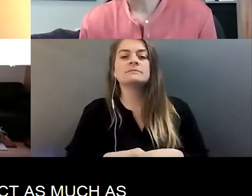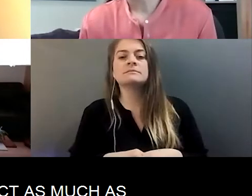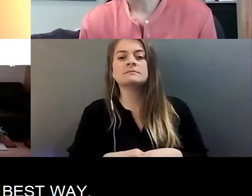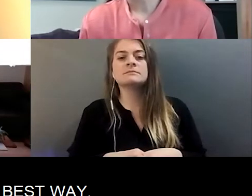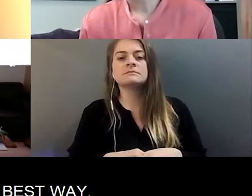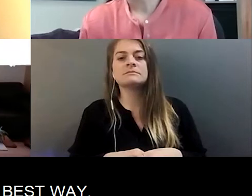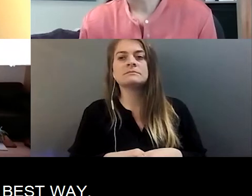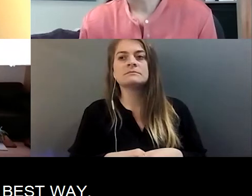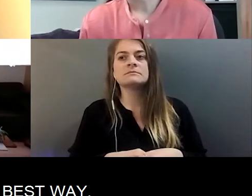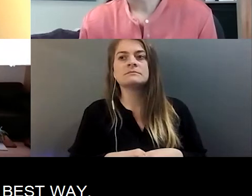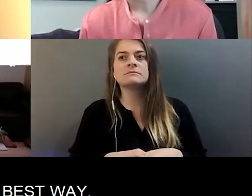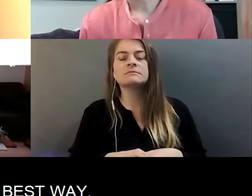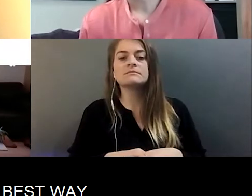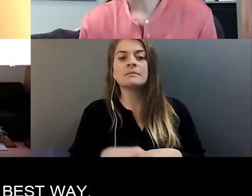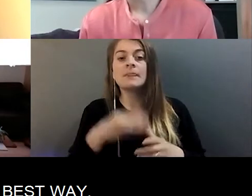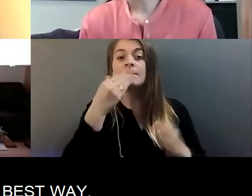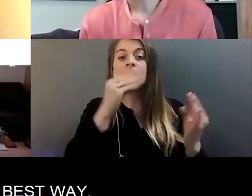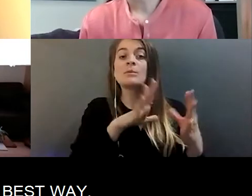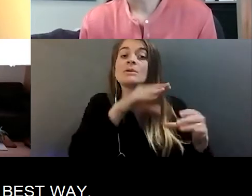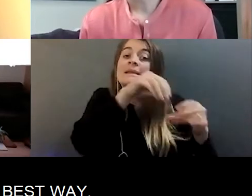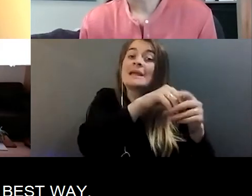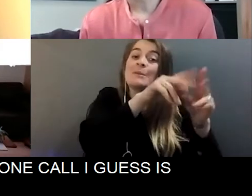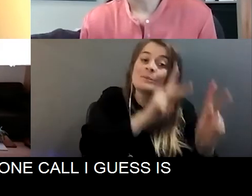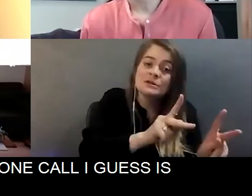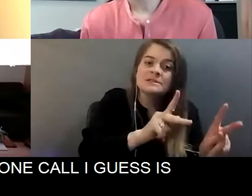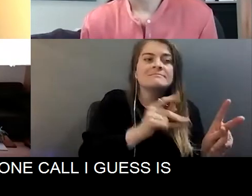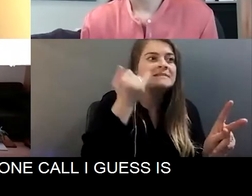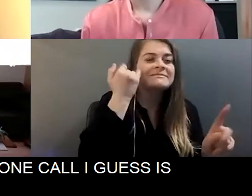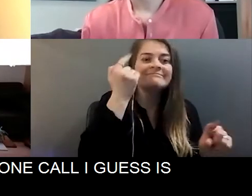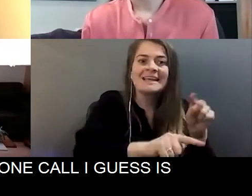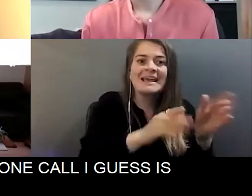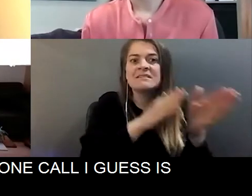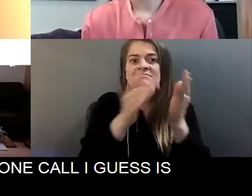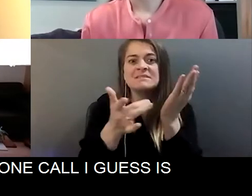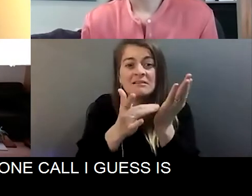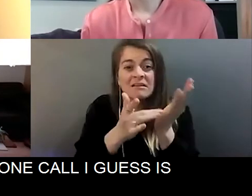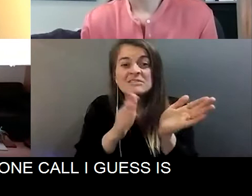In person is the best way. Technology would be next, and phone call, I guess, is